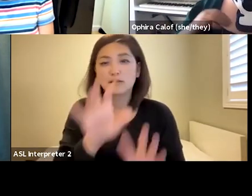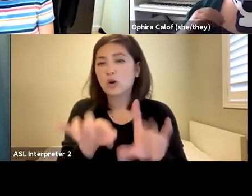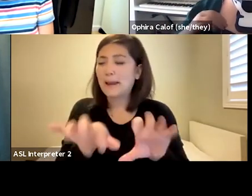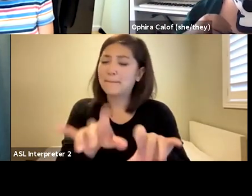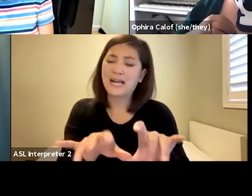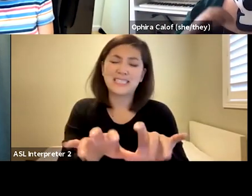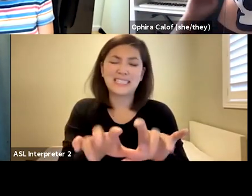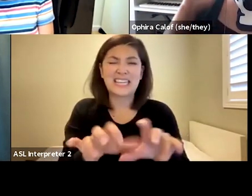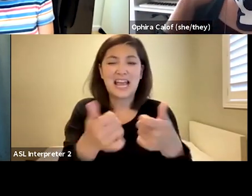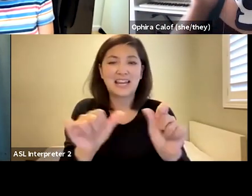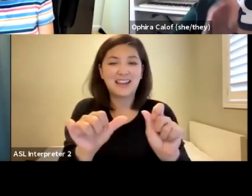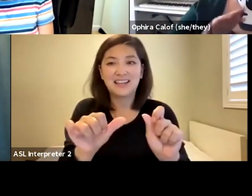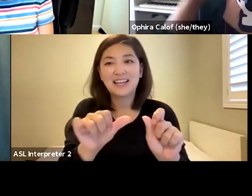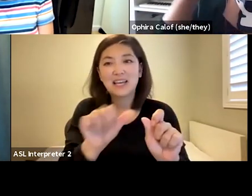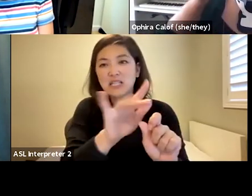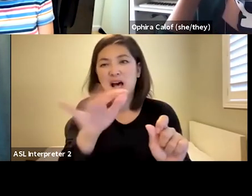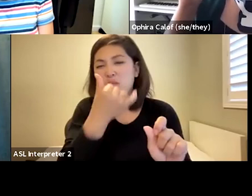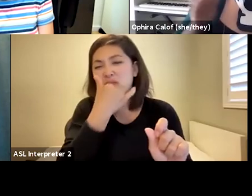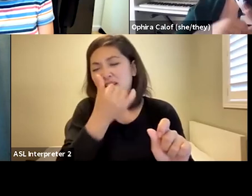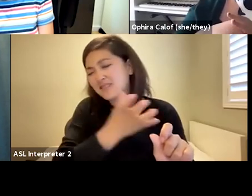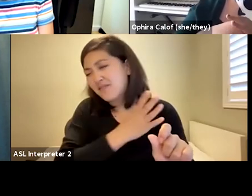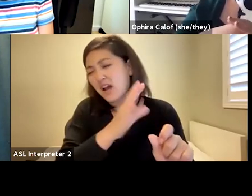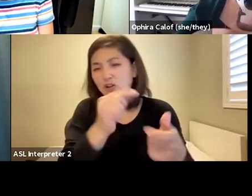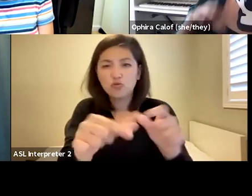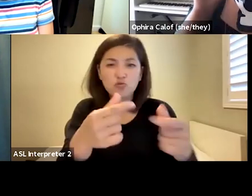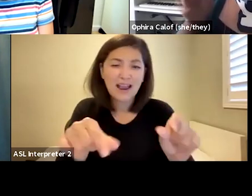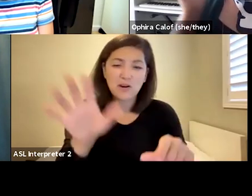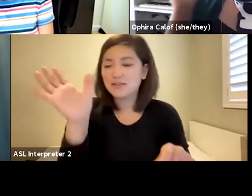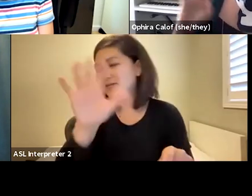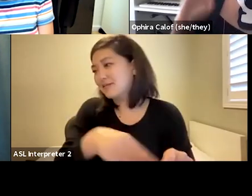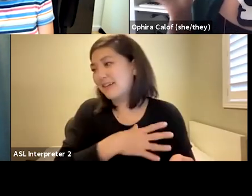typo. You can fix grammar. You can change the structure later. You can,